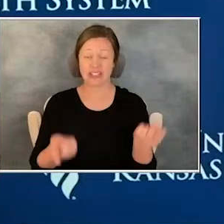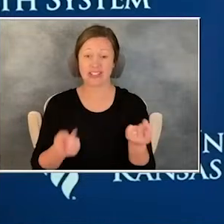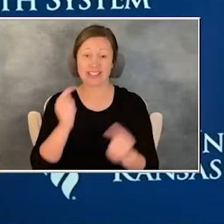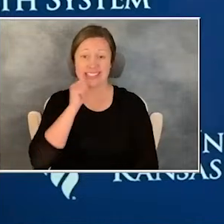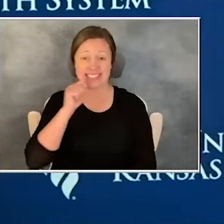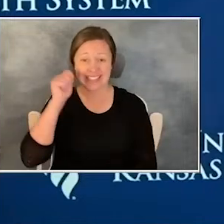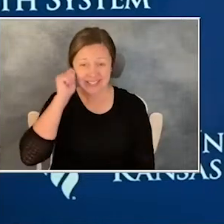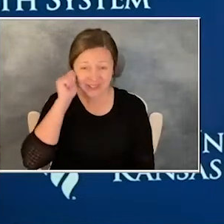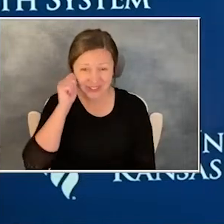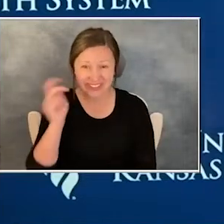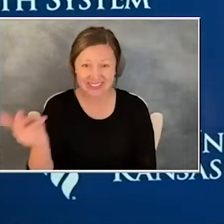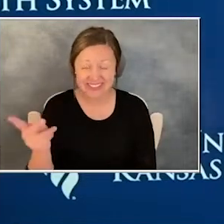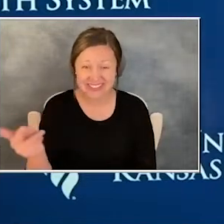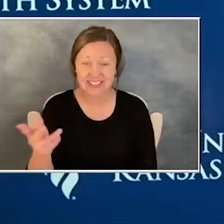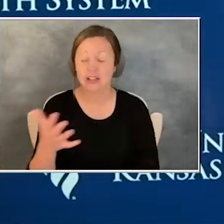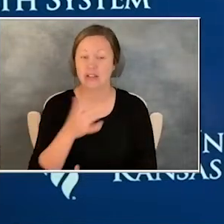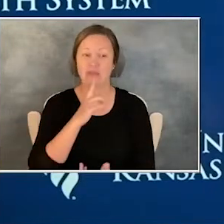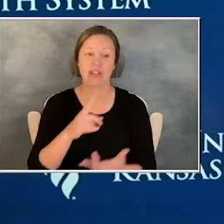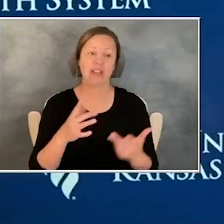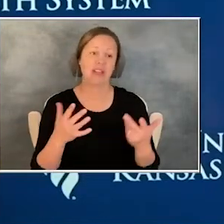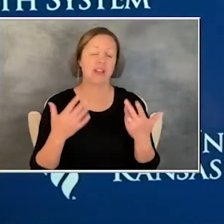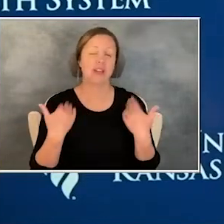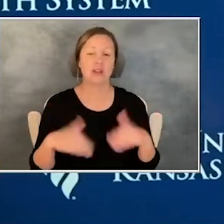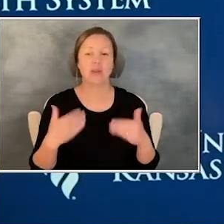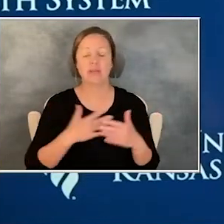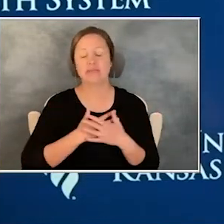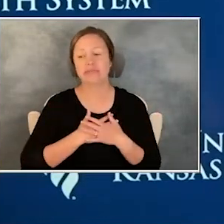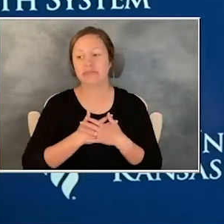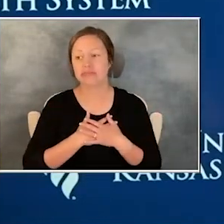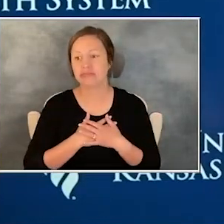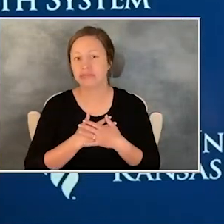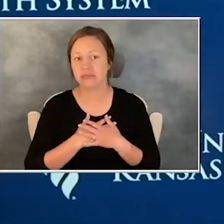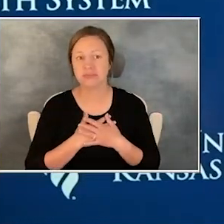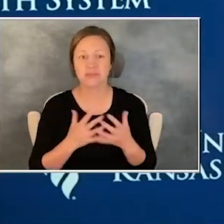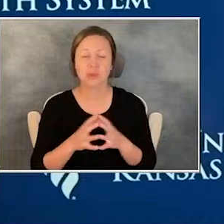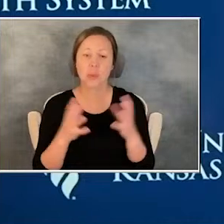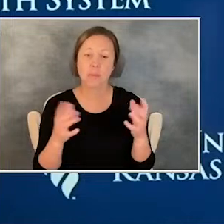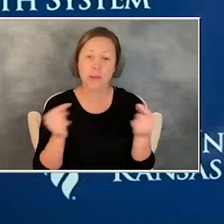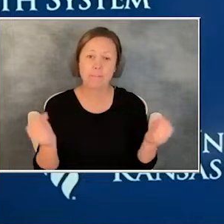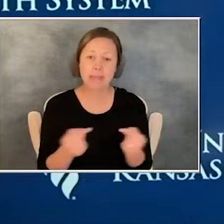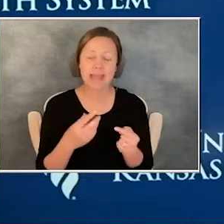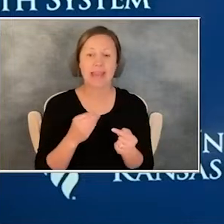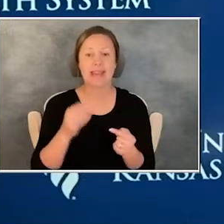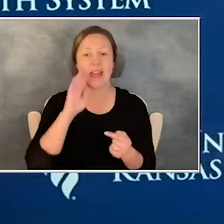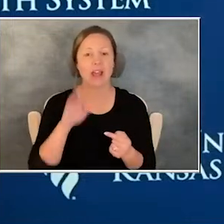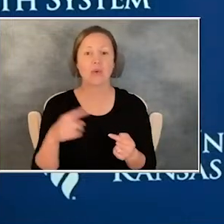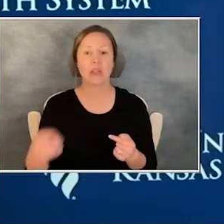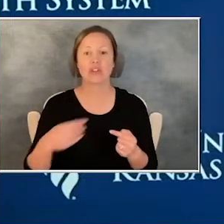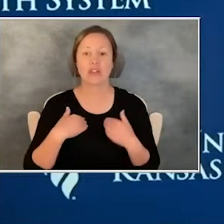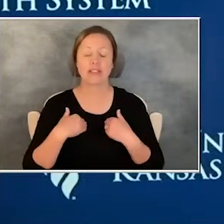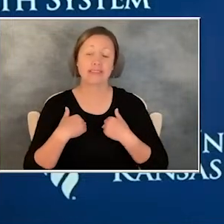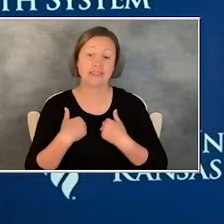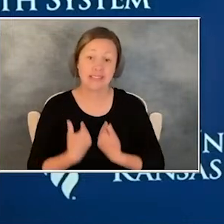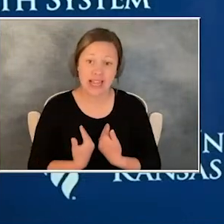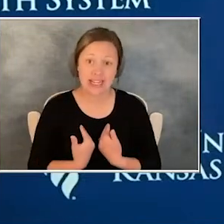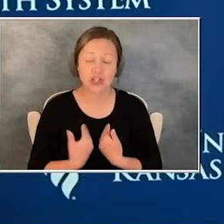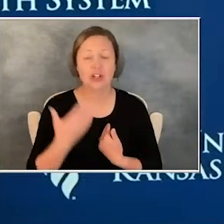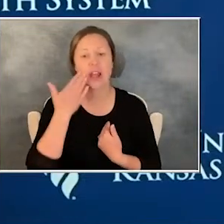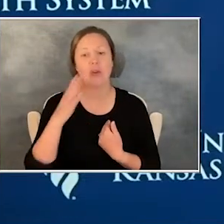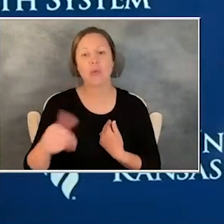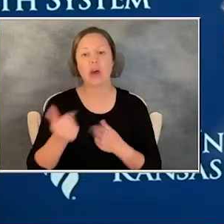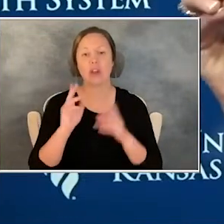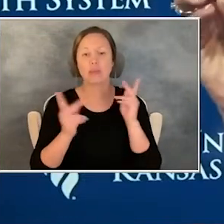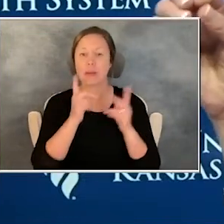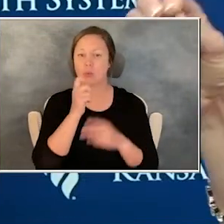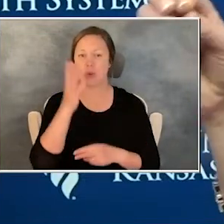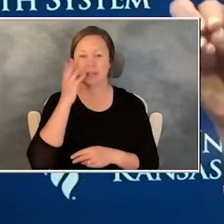so no one's in more pain than my mom and more tired than my mom. And I know that there are other people who are going through this. And